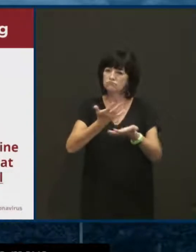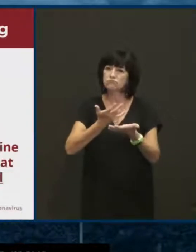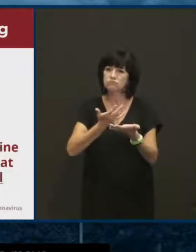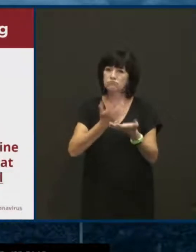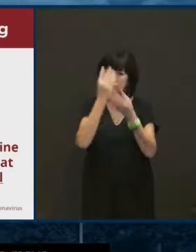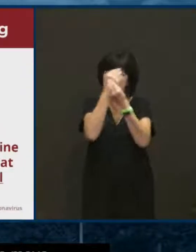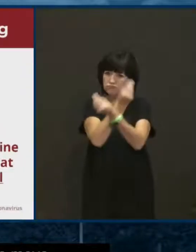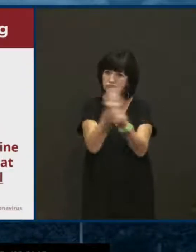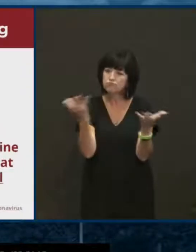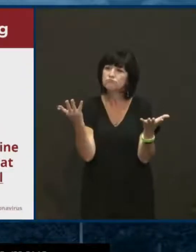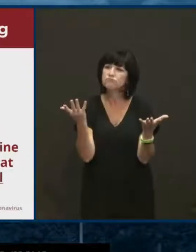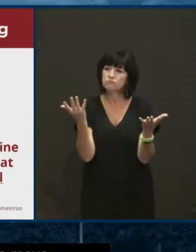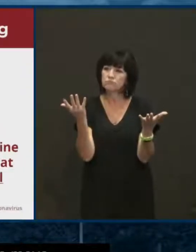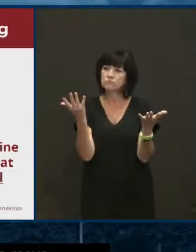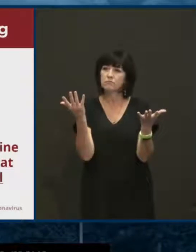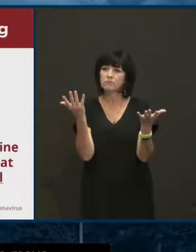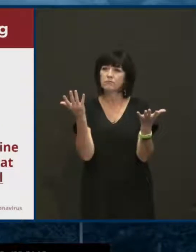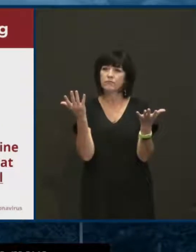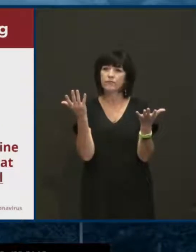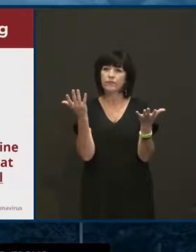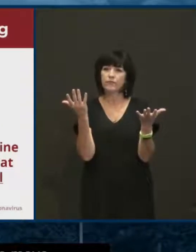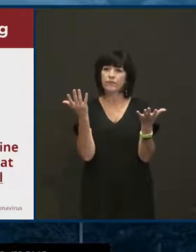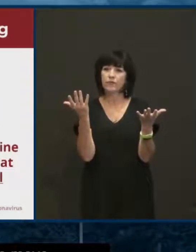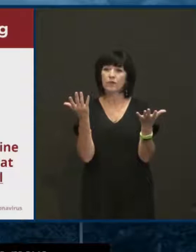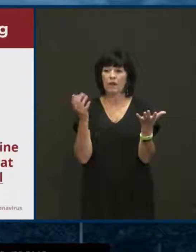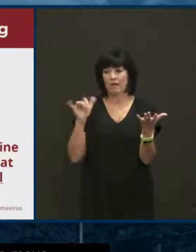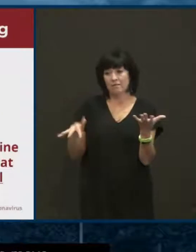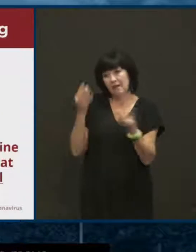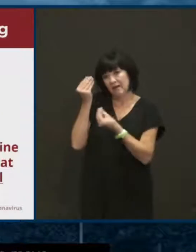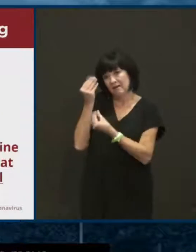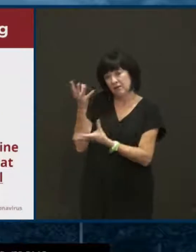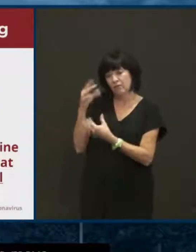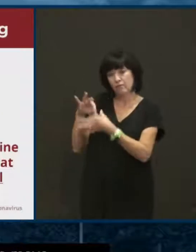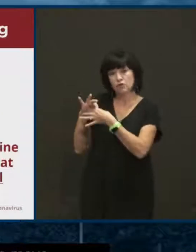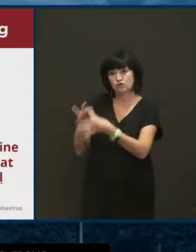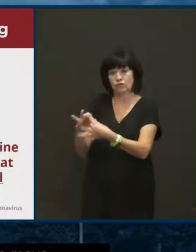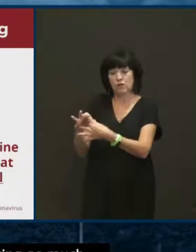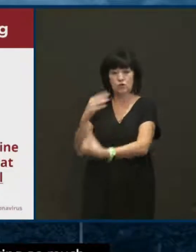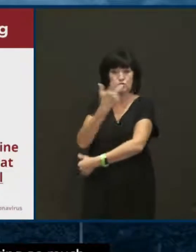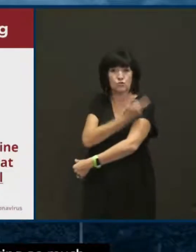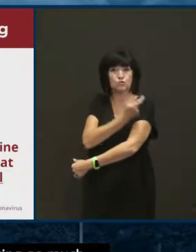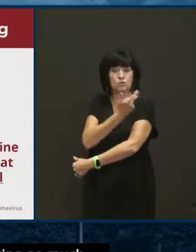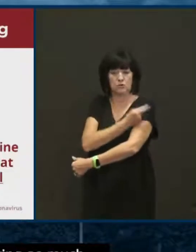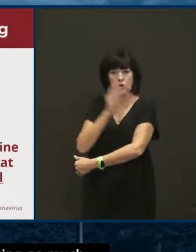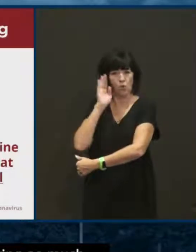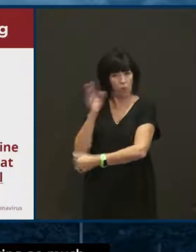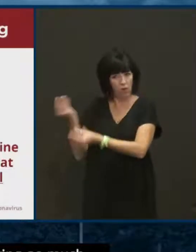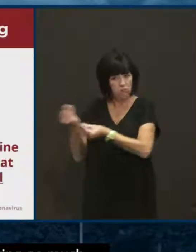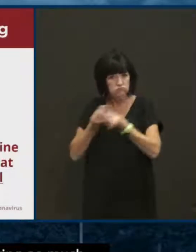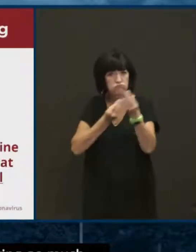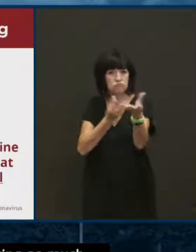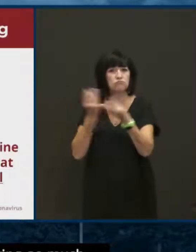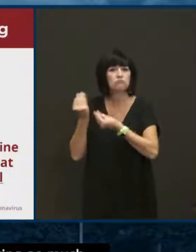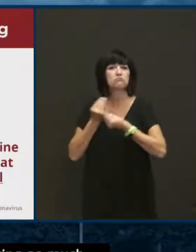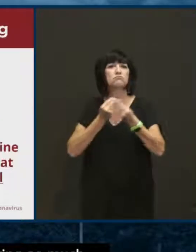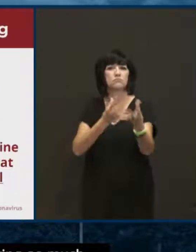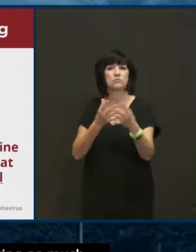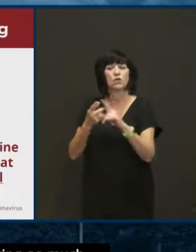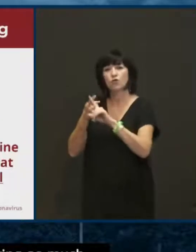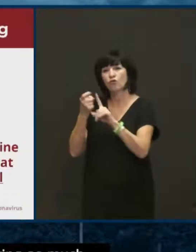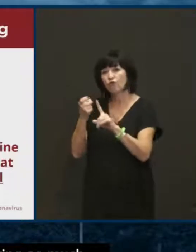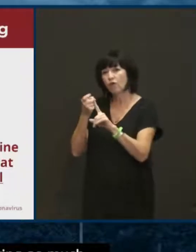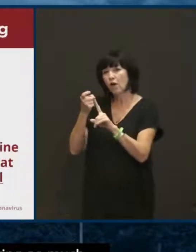we will be sharing as much information as we can as we get more information from the federal